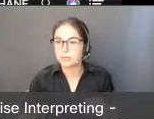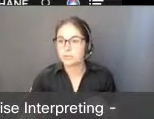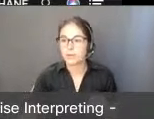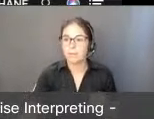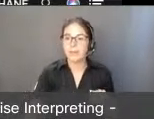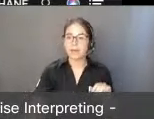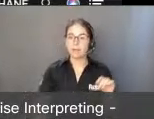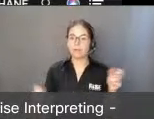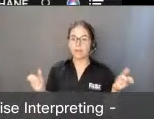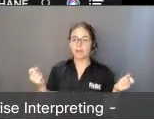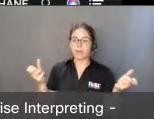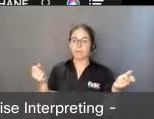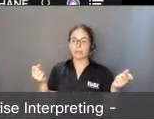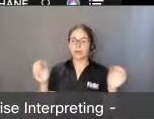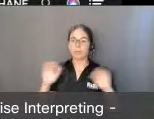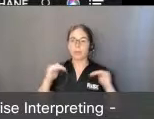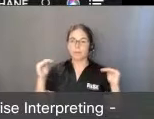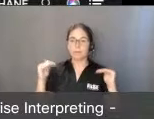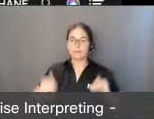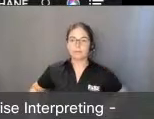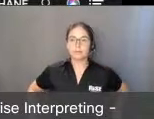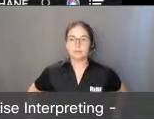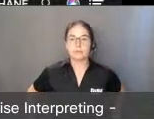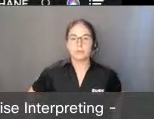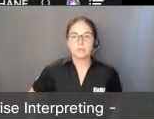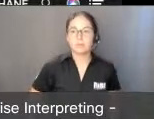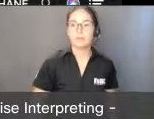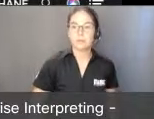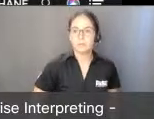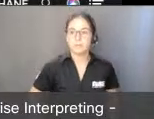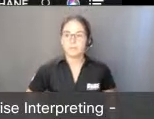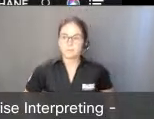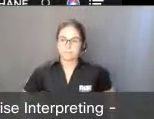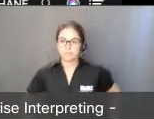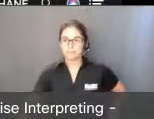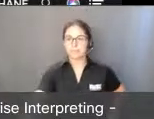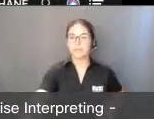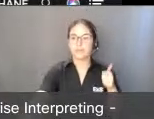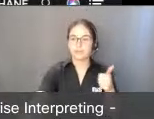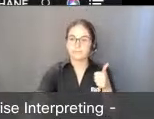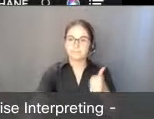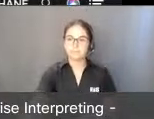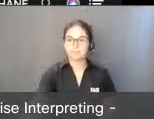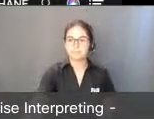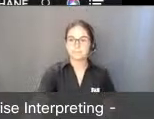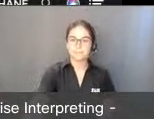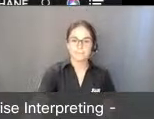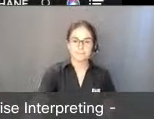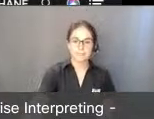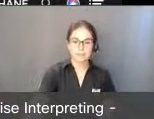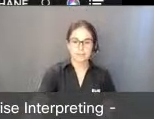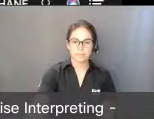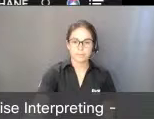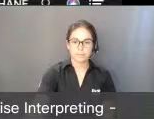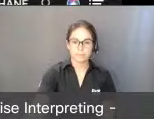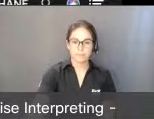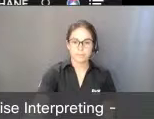All right, I'll scoot back a little bit and then make sure I'm up. Yes, perfect. Thank you so much. Perfect.